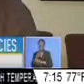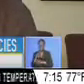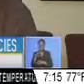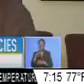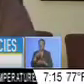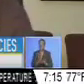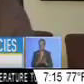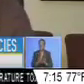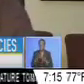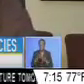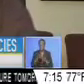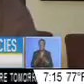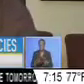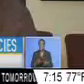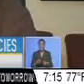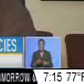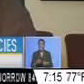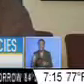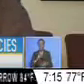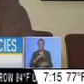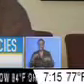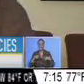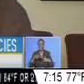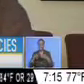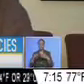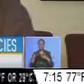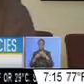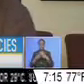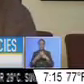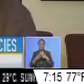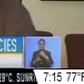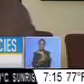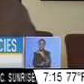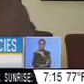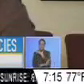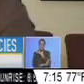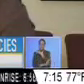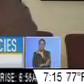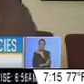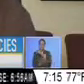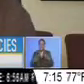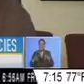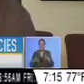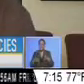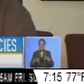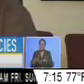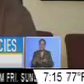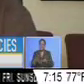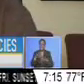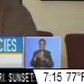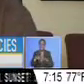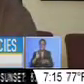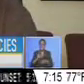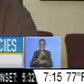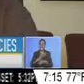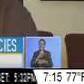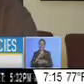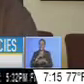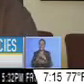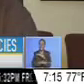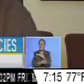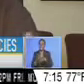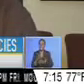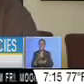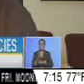as well. We know that we have a problem with foreign poaching in the Bahamas. We also have a problem with local poaching. We have a closed season